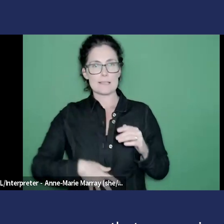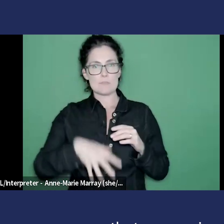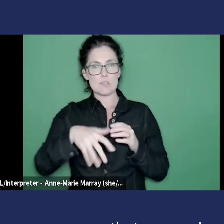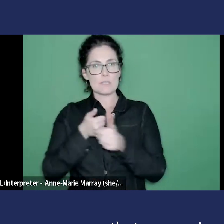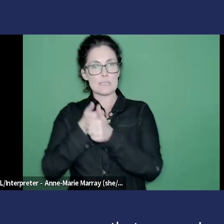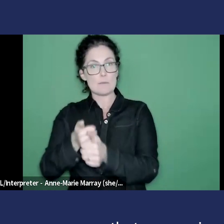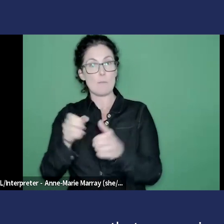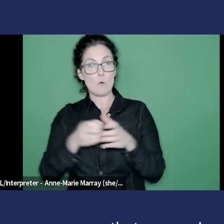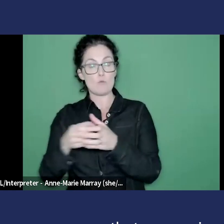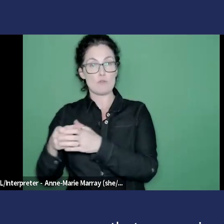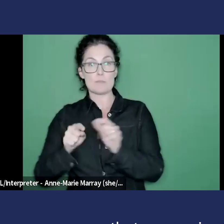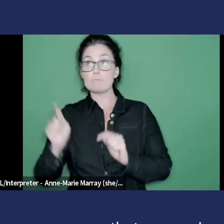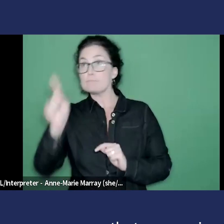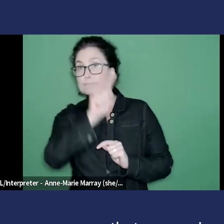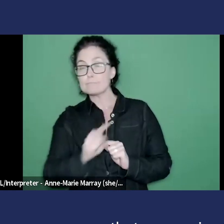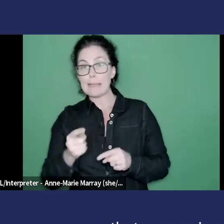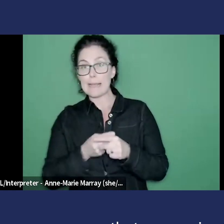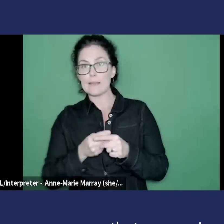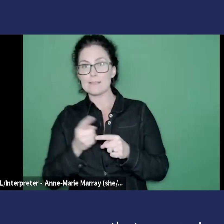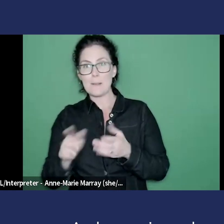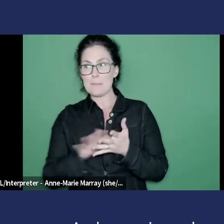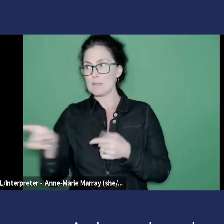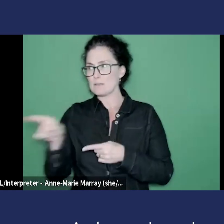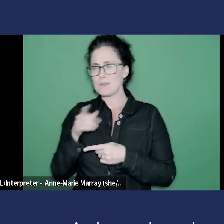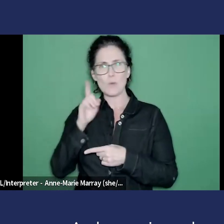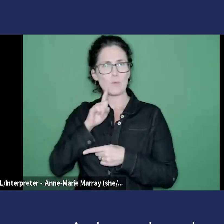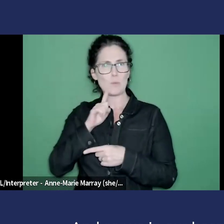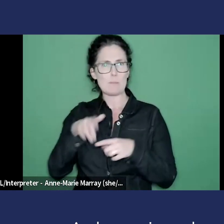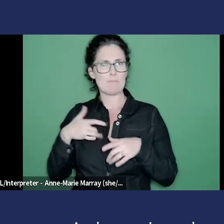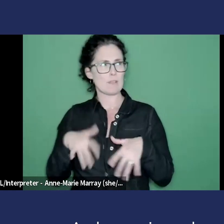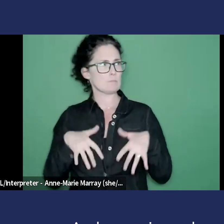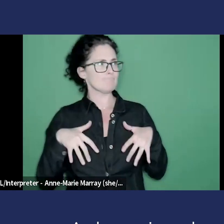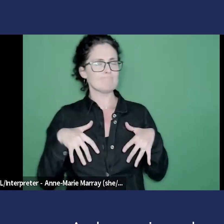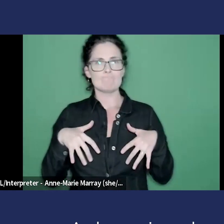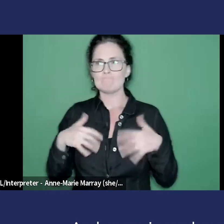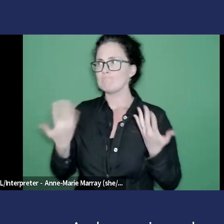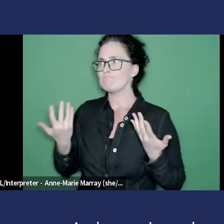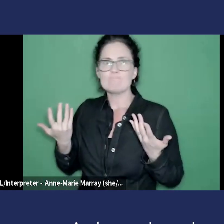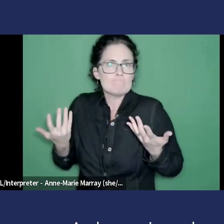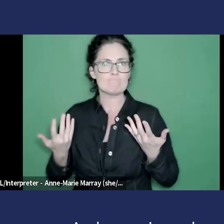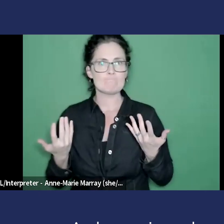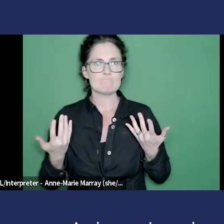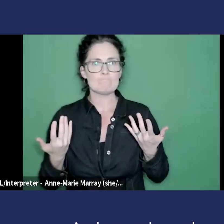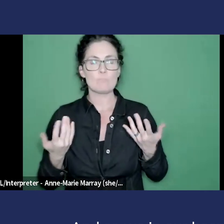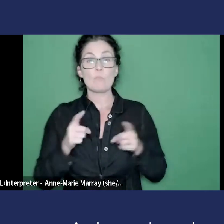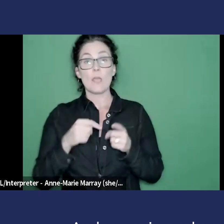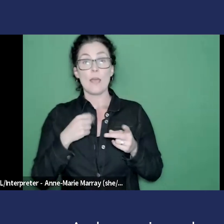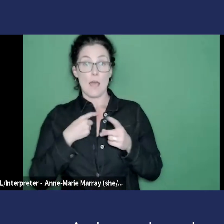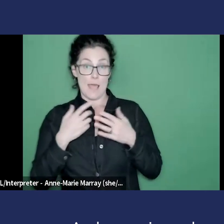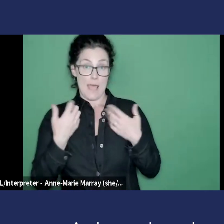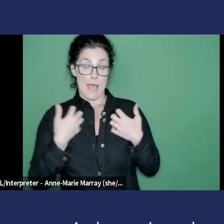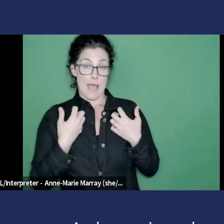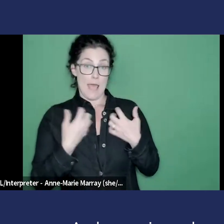other parts of England do. And that can be quite isolating. And so in our hospital, we're working on a health literacy project